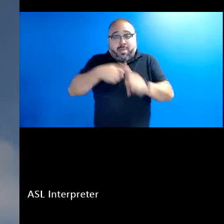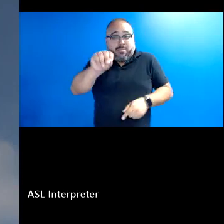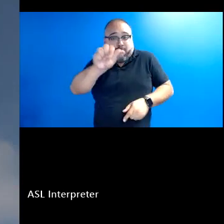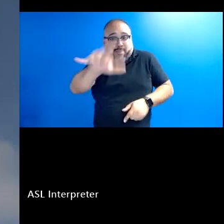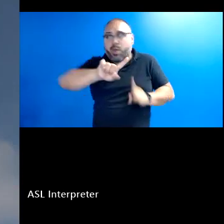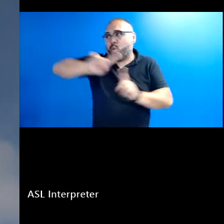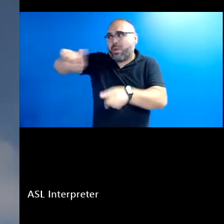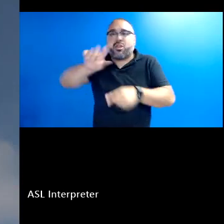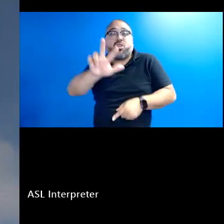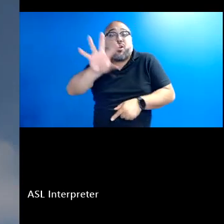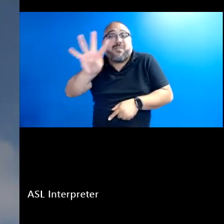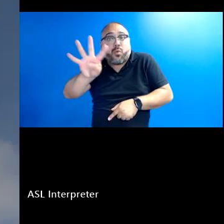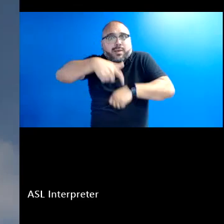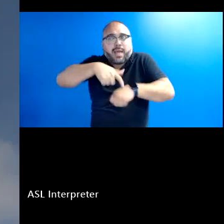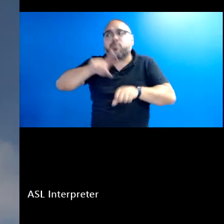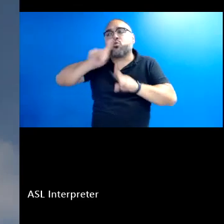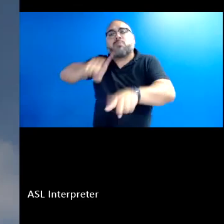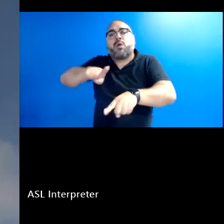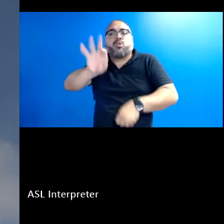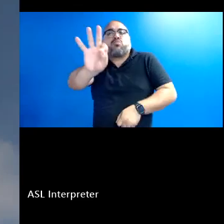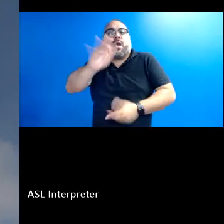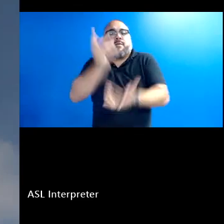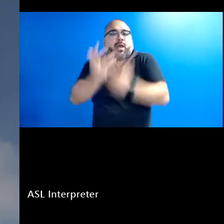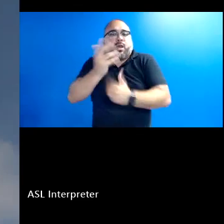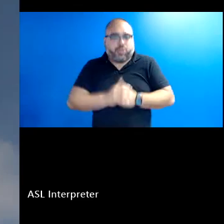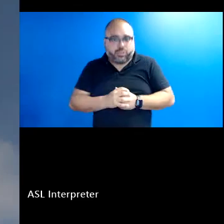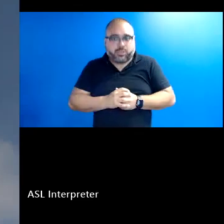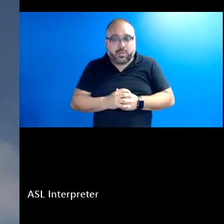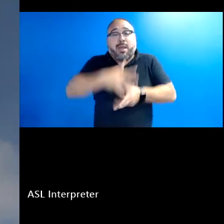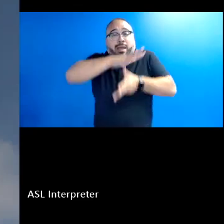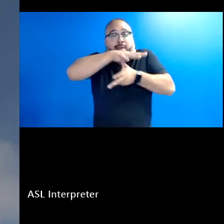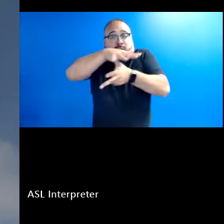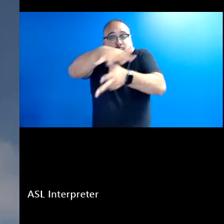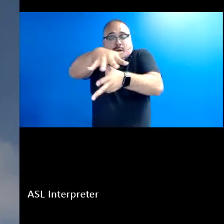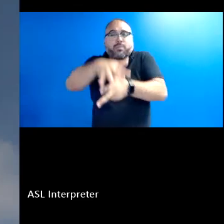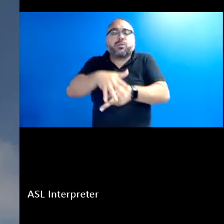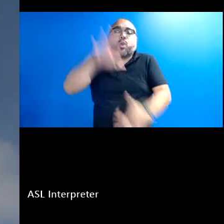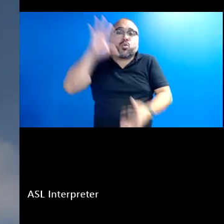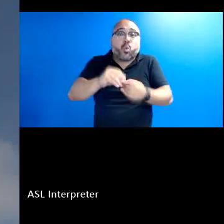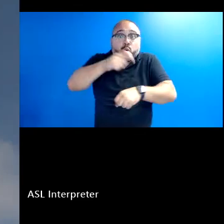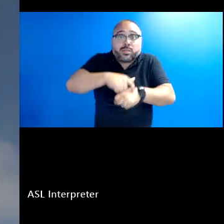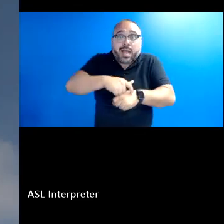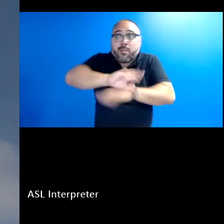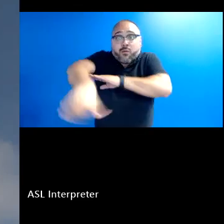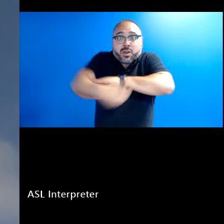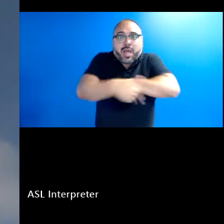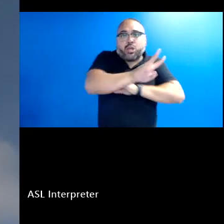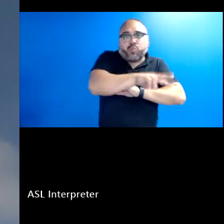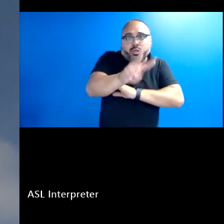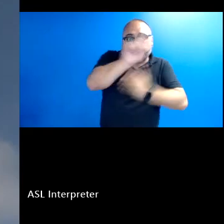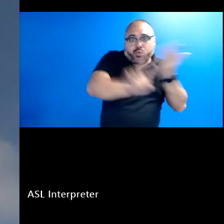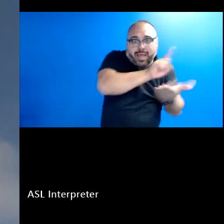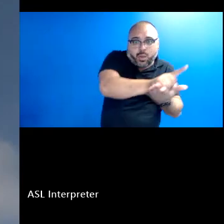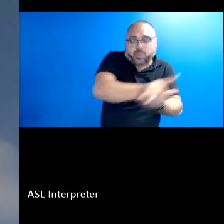9 fires. And the helicopters spend about 22 hours in the air at night and 10 hours during the day. And